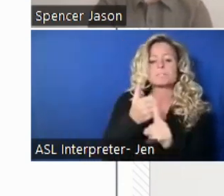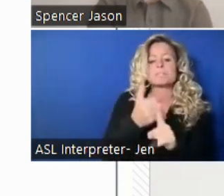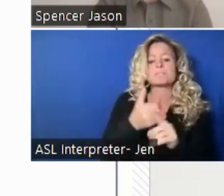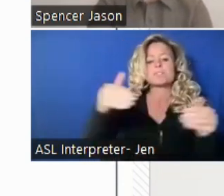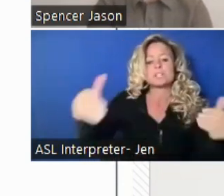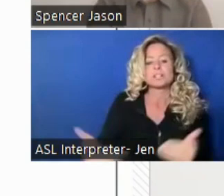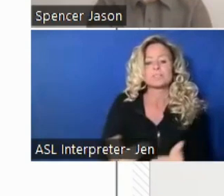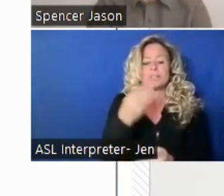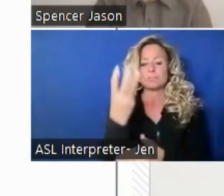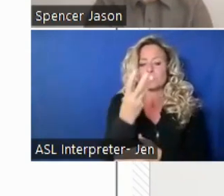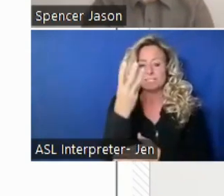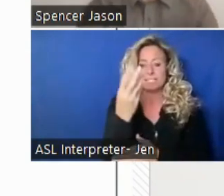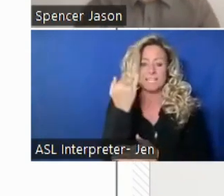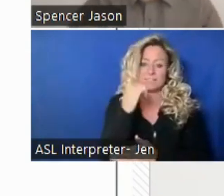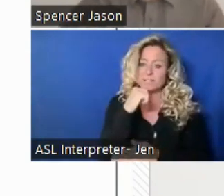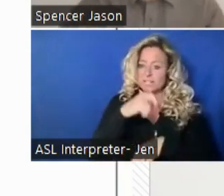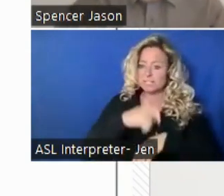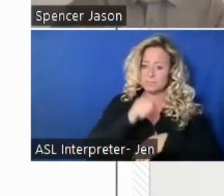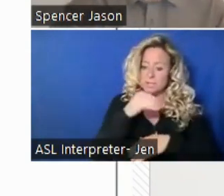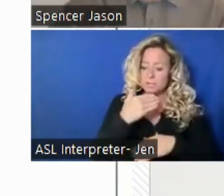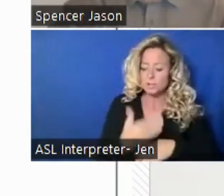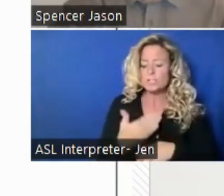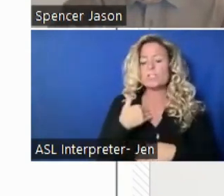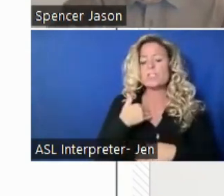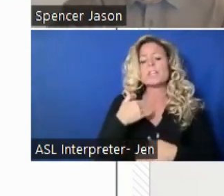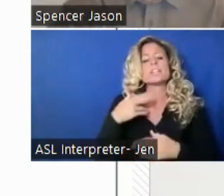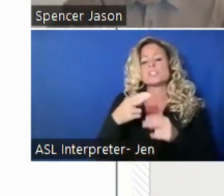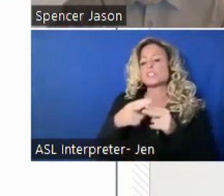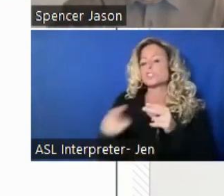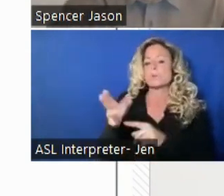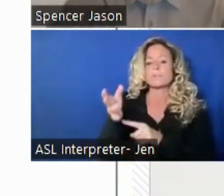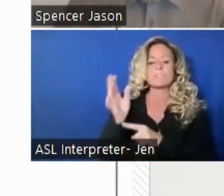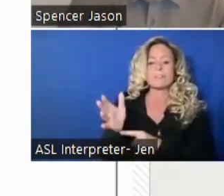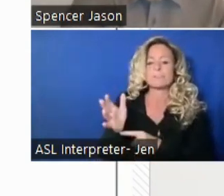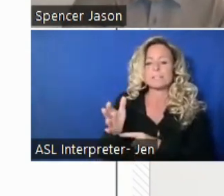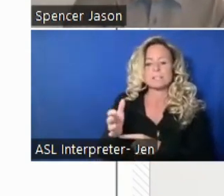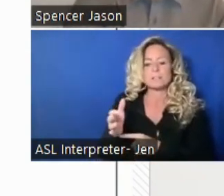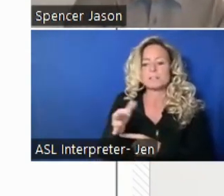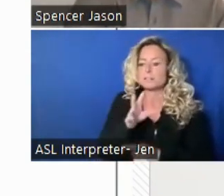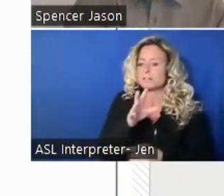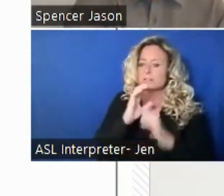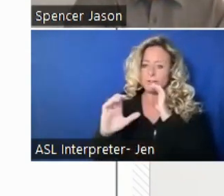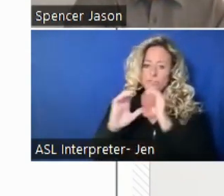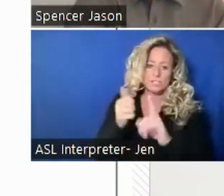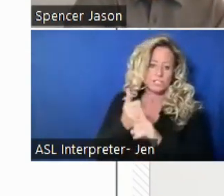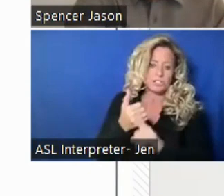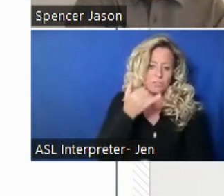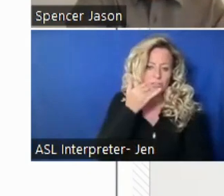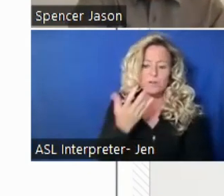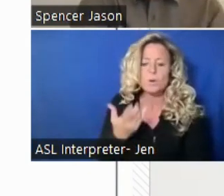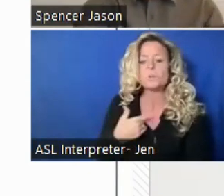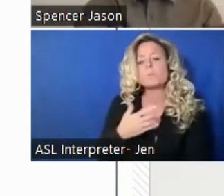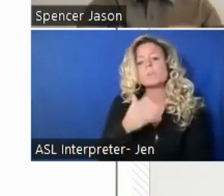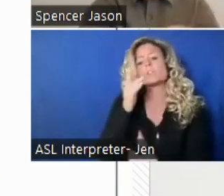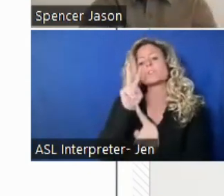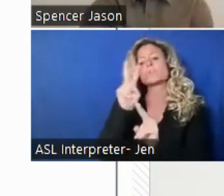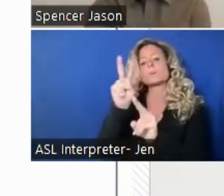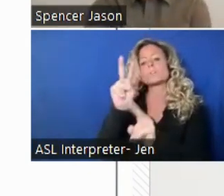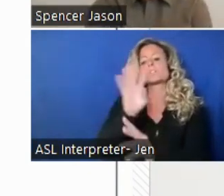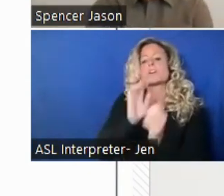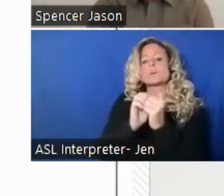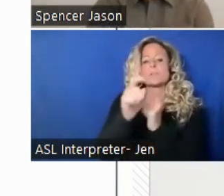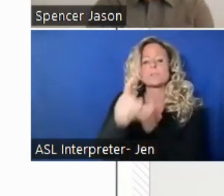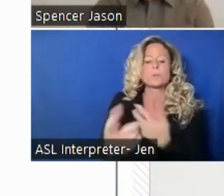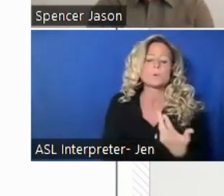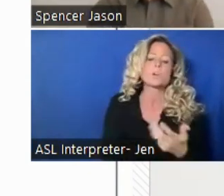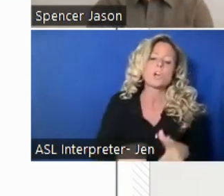If the time's not good, just reply back with a new time. It's a short conversation on the phone. And we look forward to talking to you. We